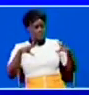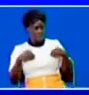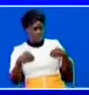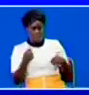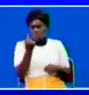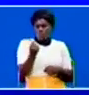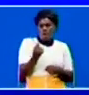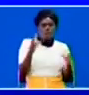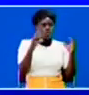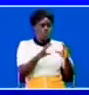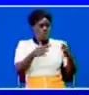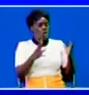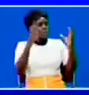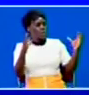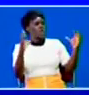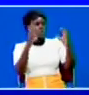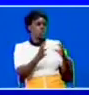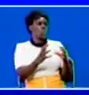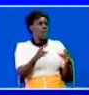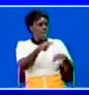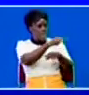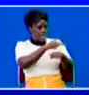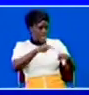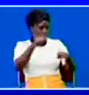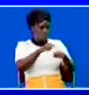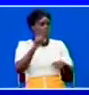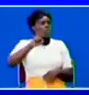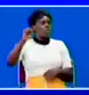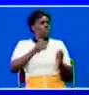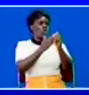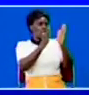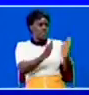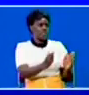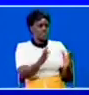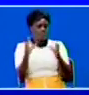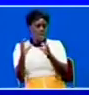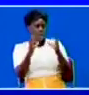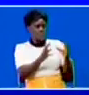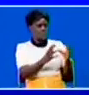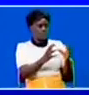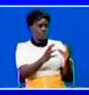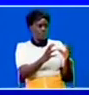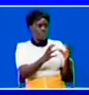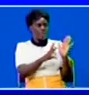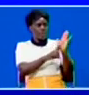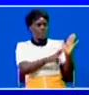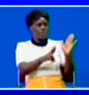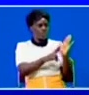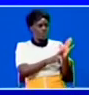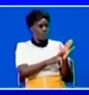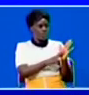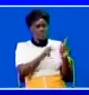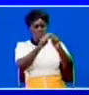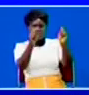is the smallest or the biggest. A nation where political leaders and parties don't represent